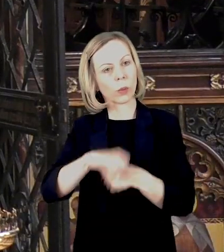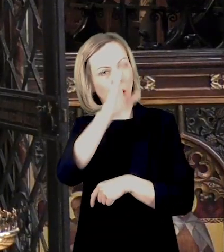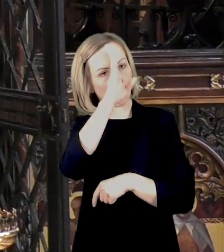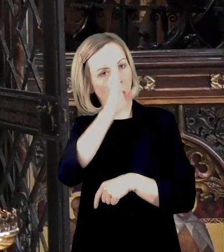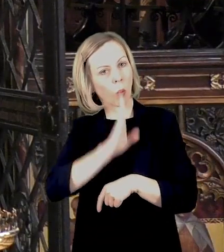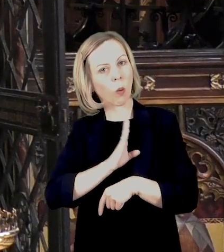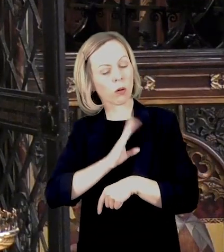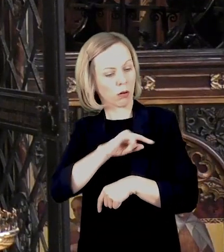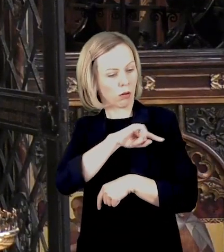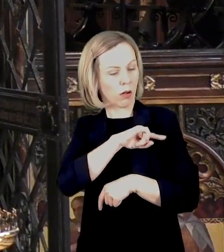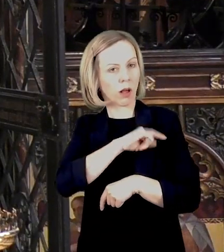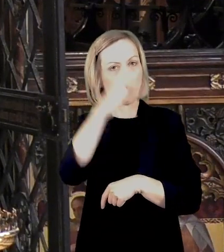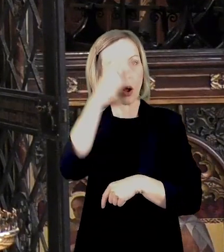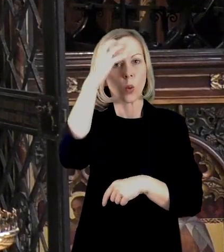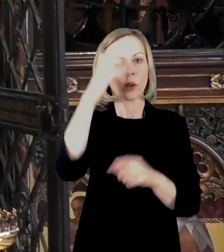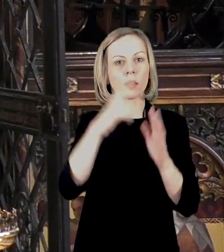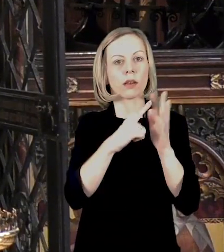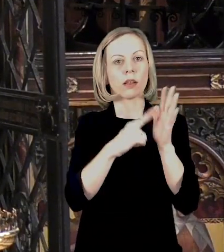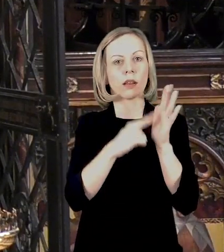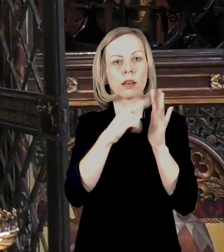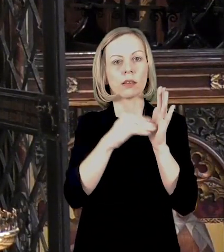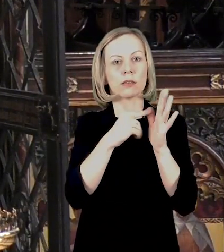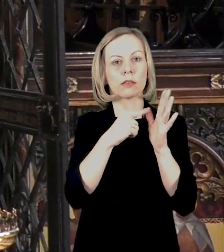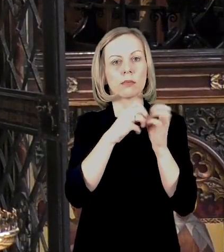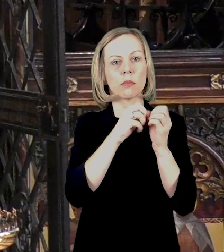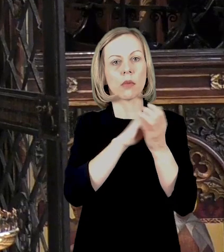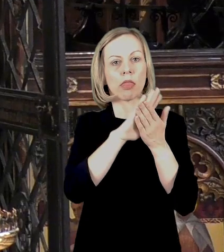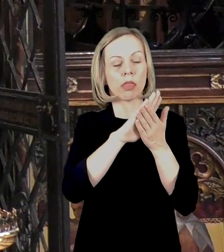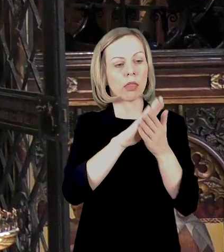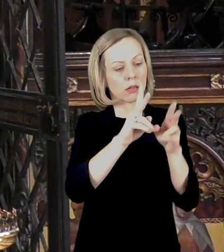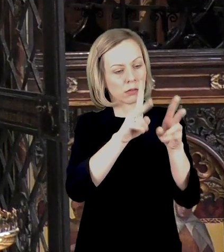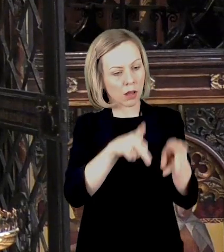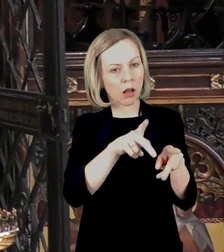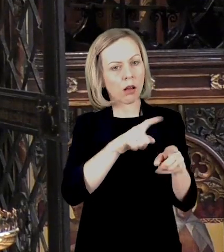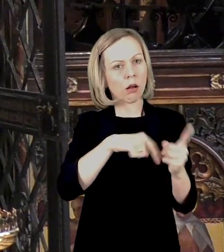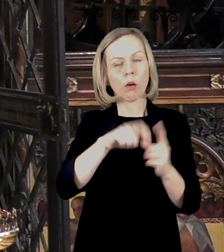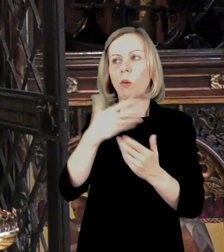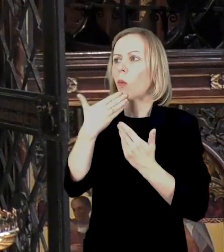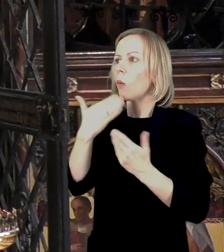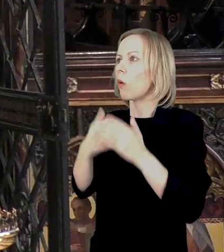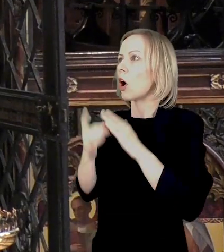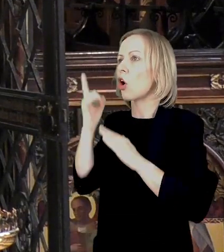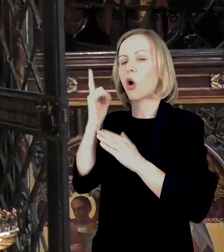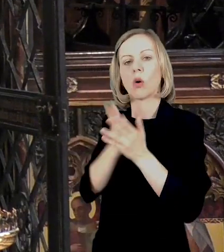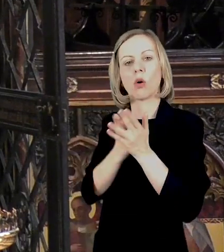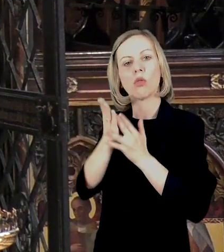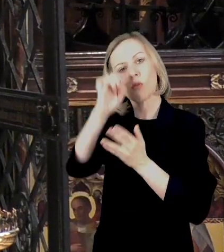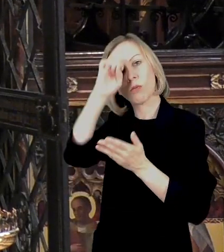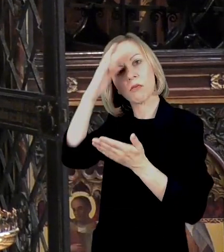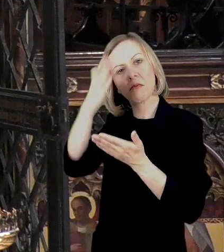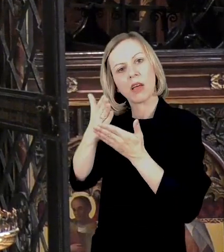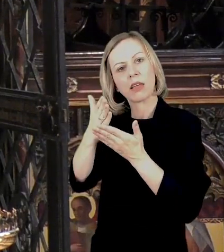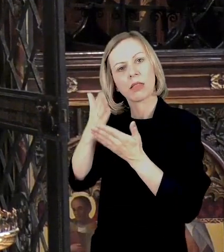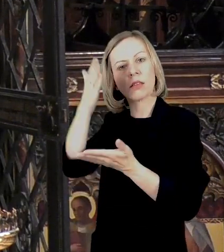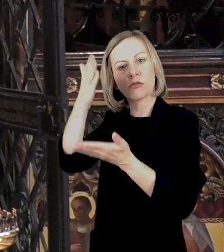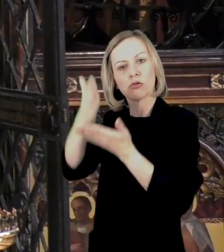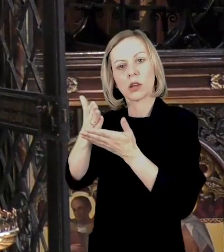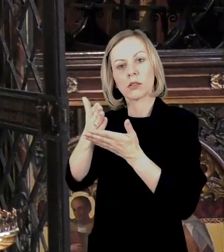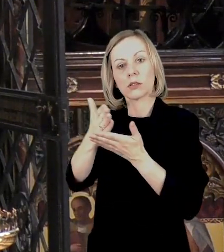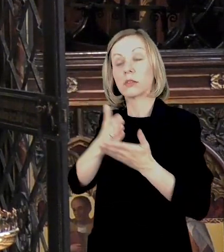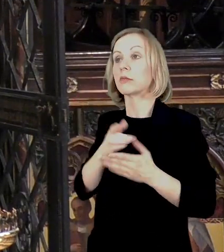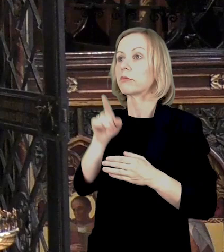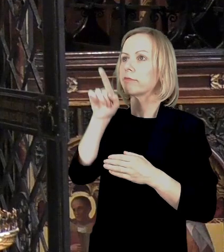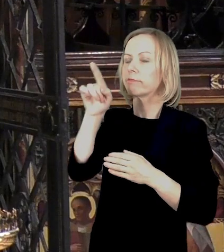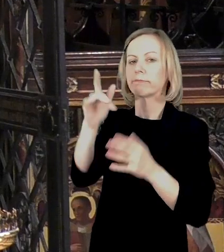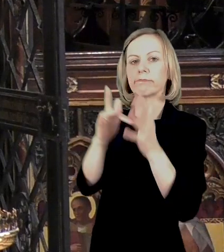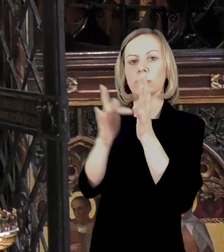As we mourn the death of Elizabeth, our Queen, let us give thanks to God in faith and trust. For the gift of Christ